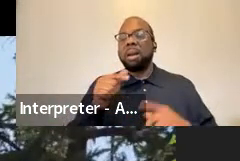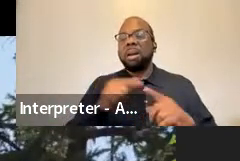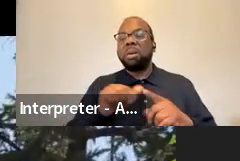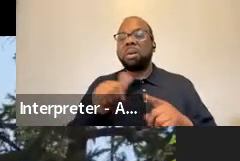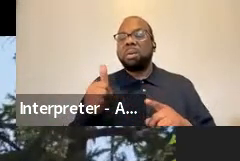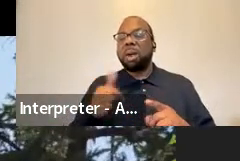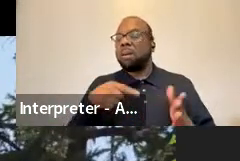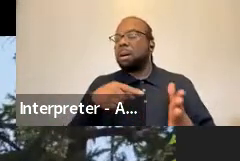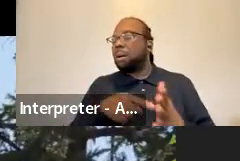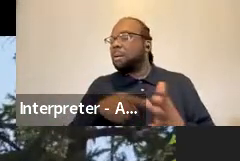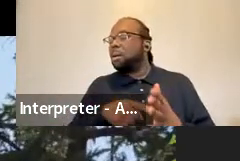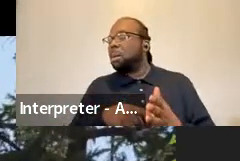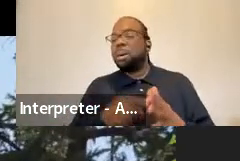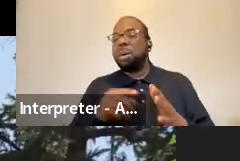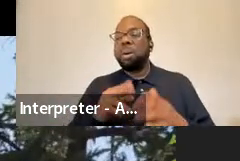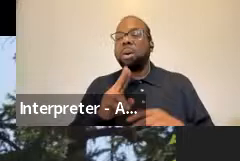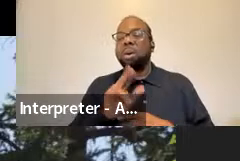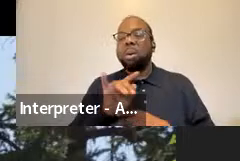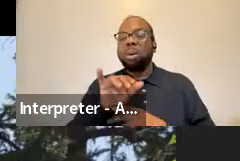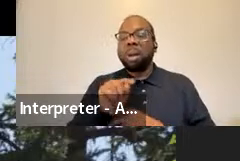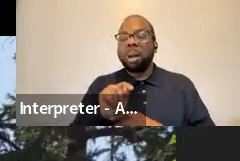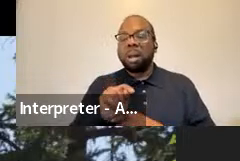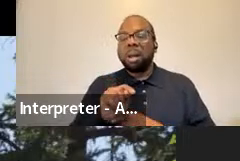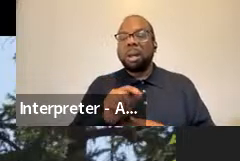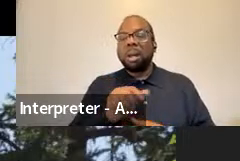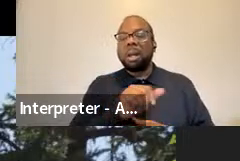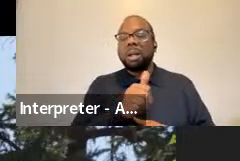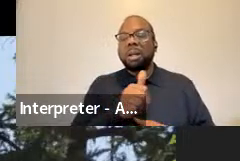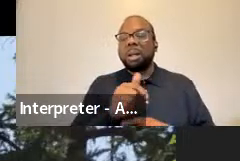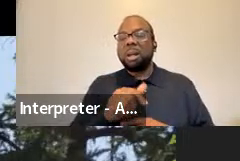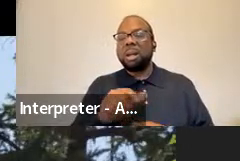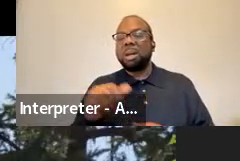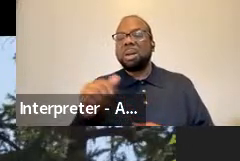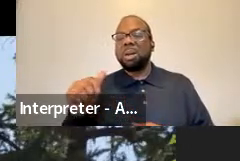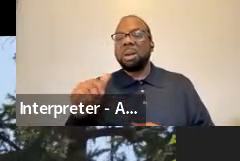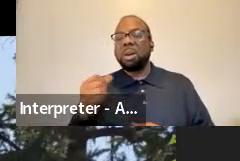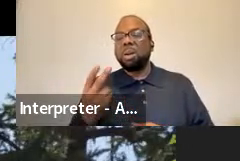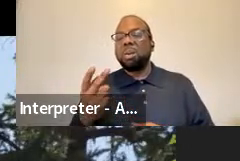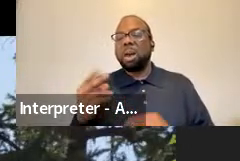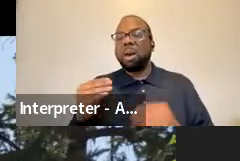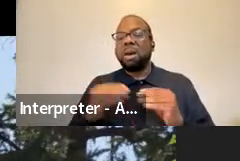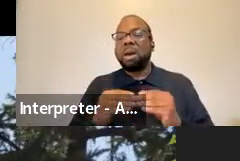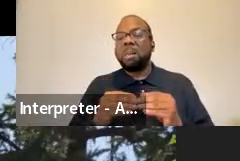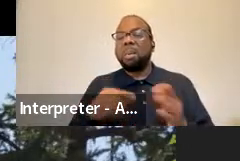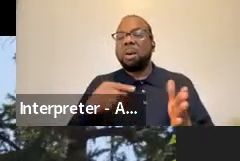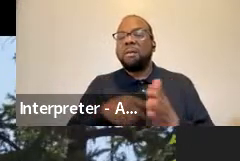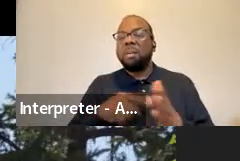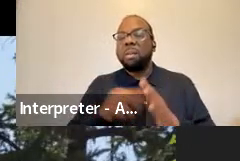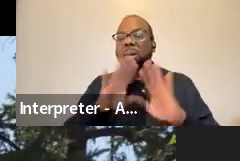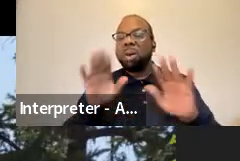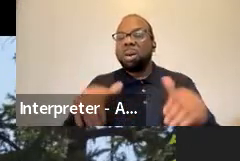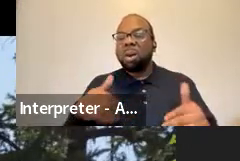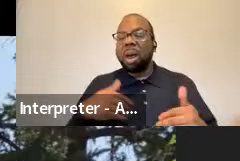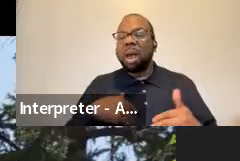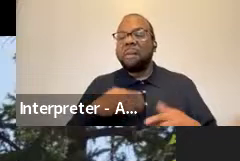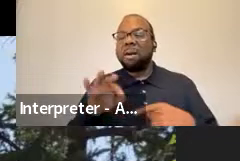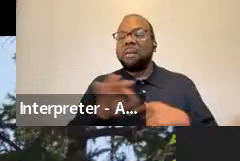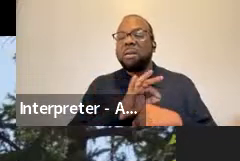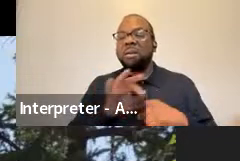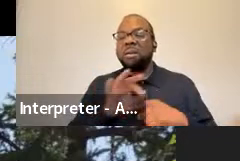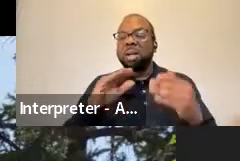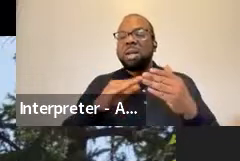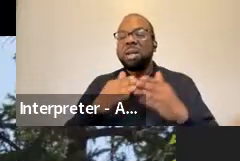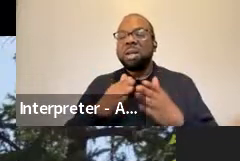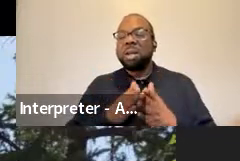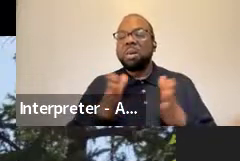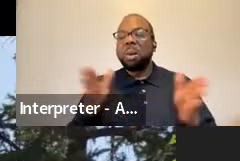affordable units. 10 to 12 more affordable units may not sound like a lot, but this is functioning at a city-wide